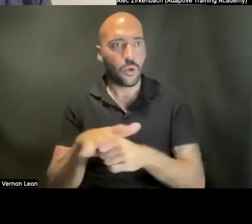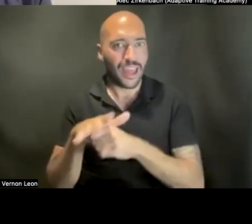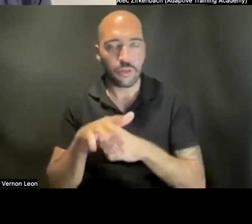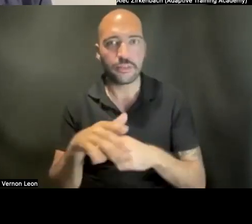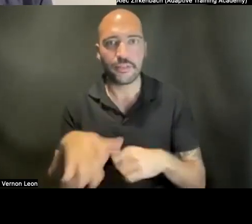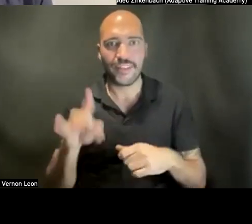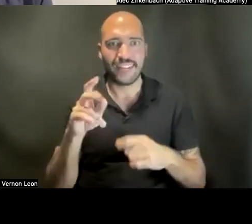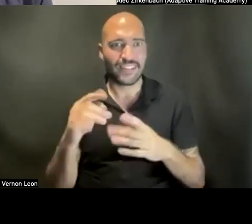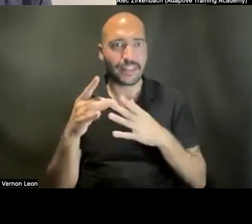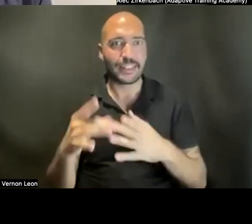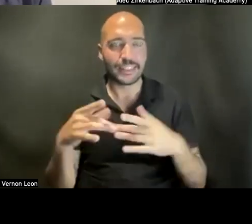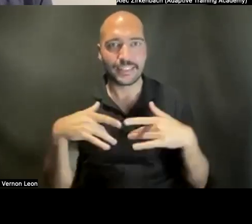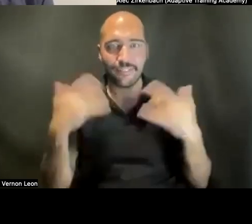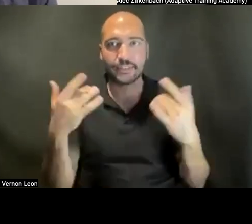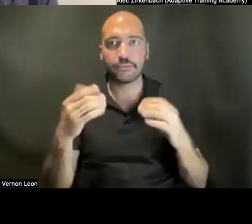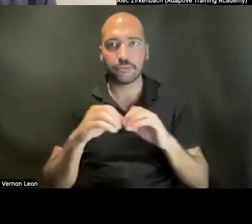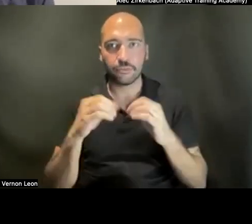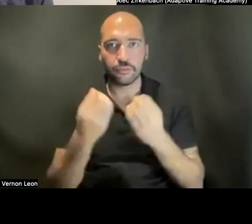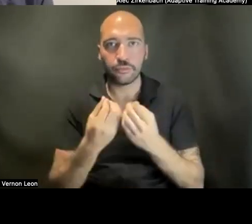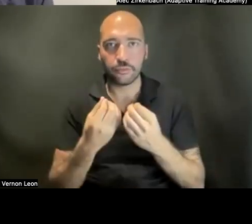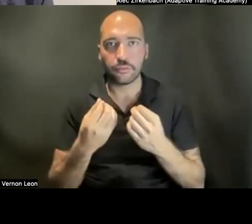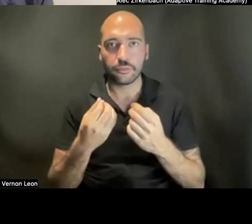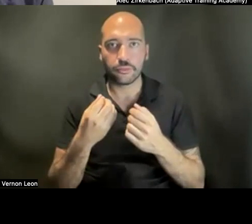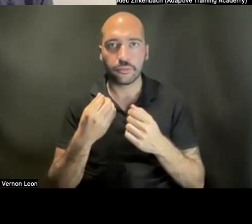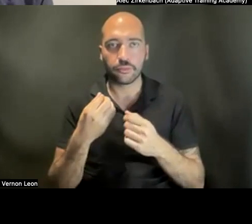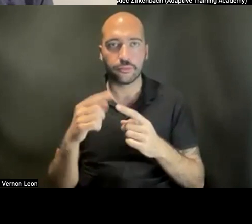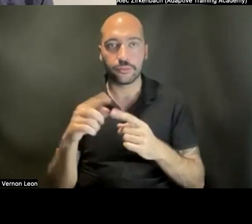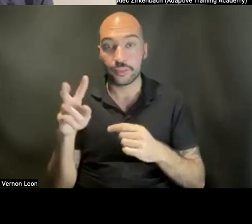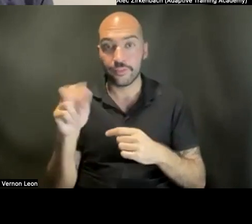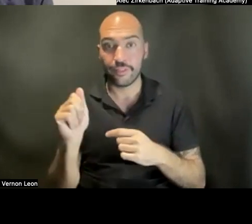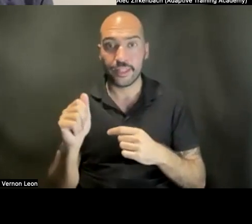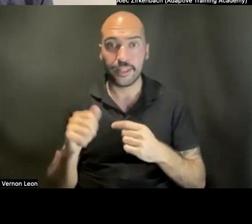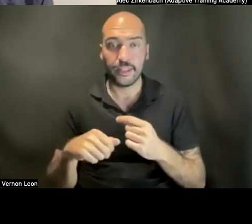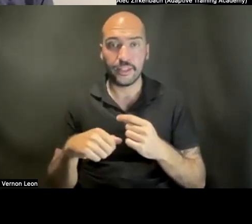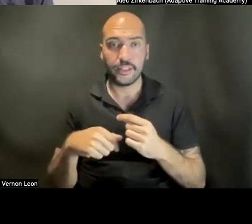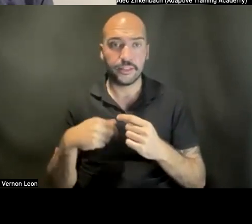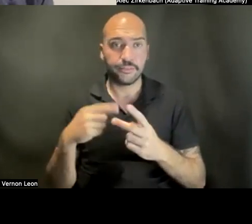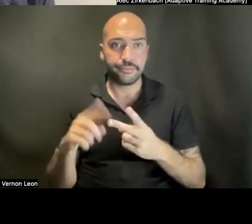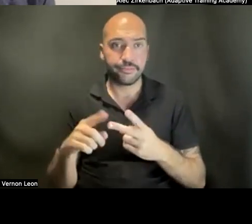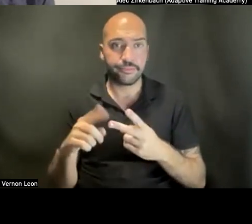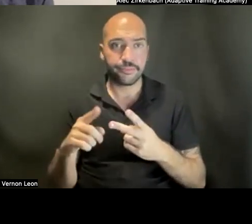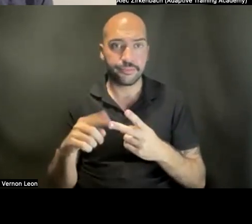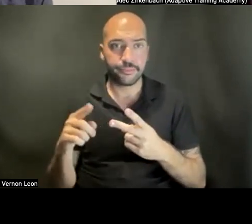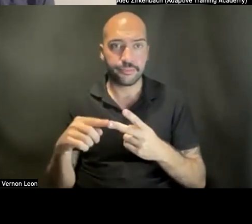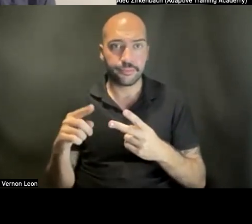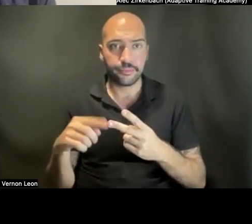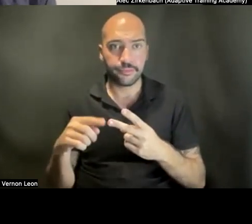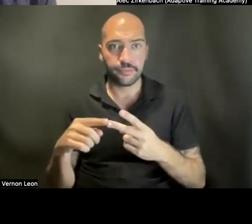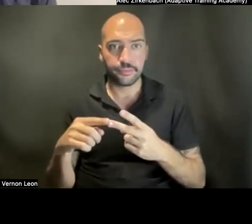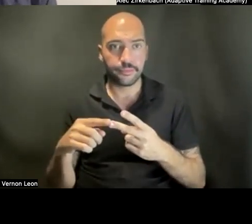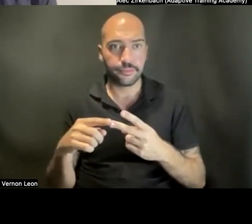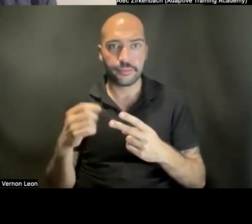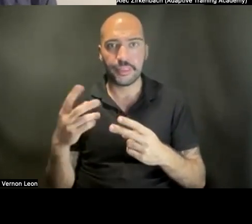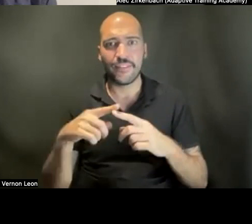or organizations. The VA, a lot of